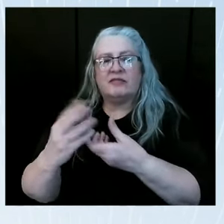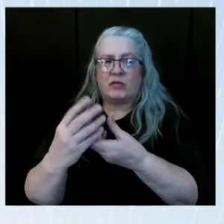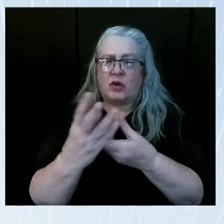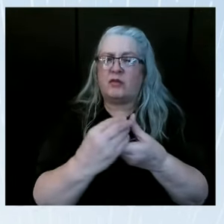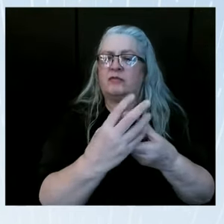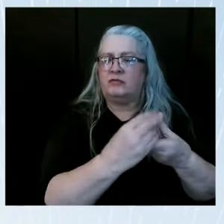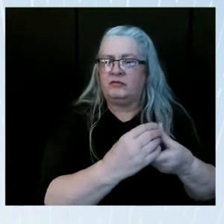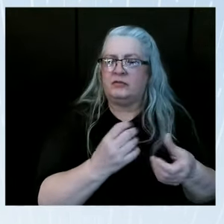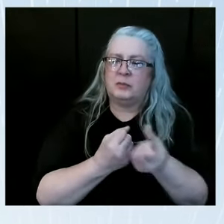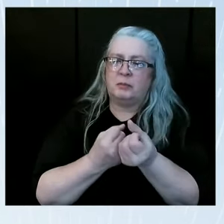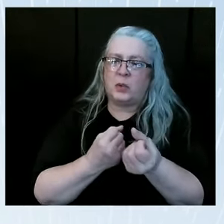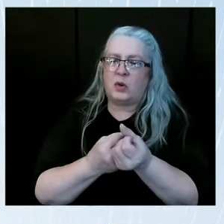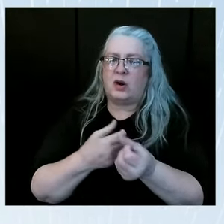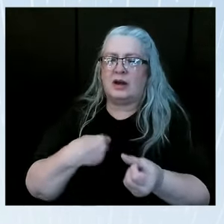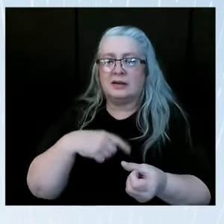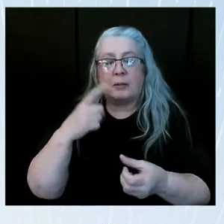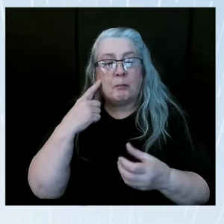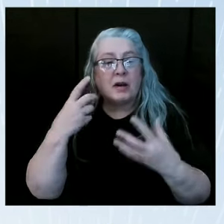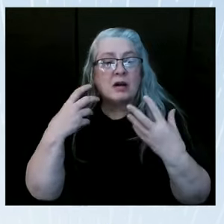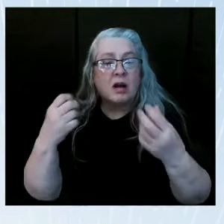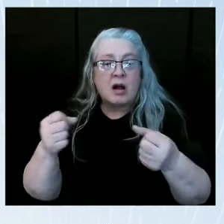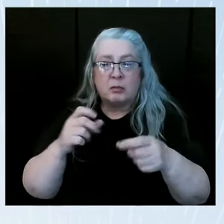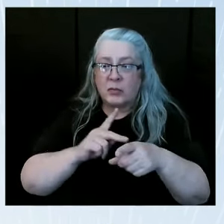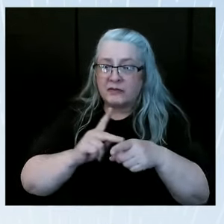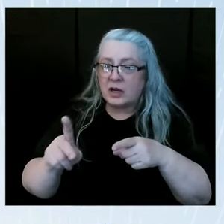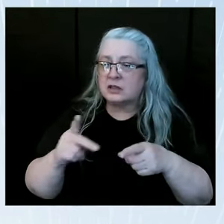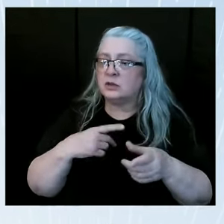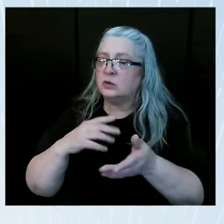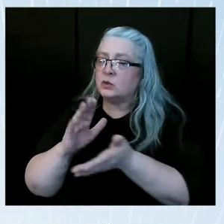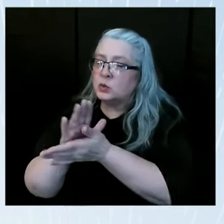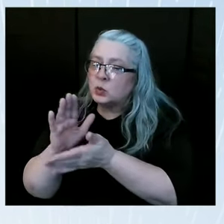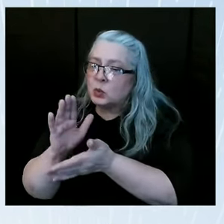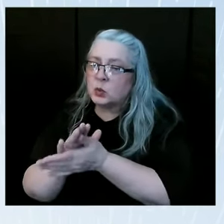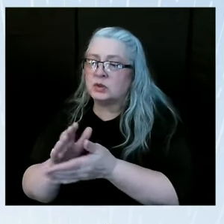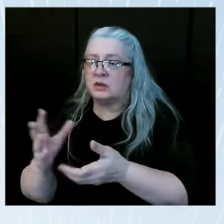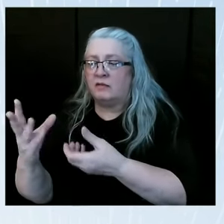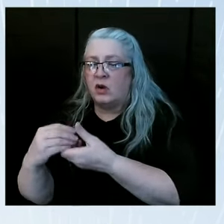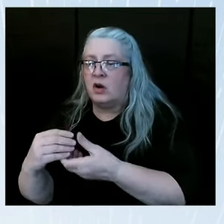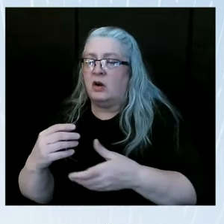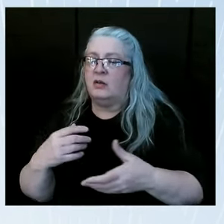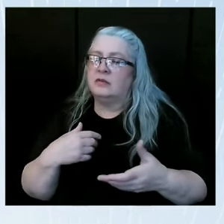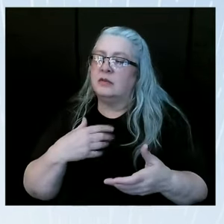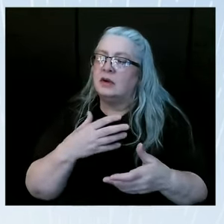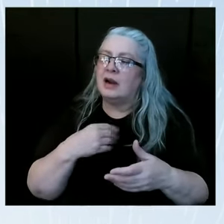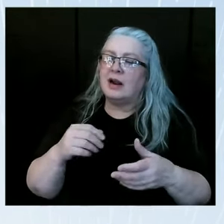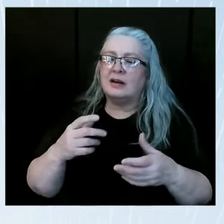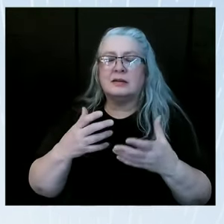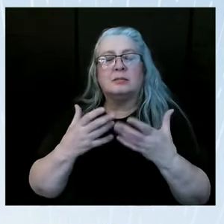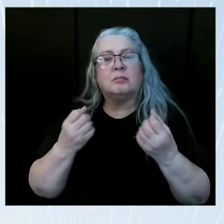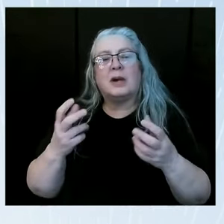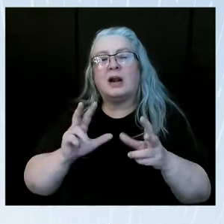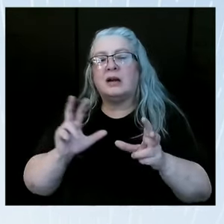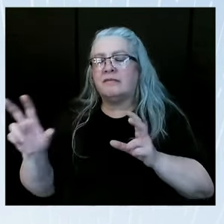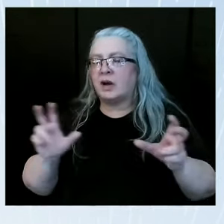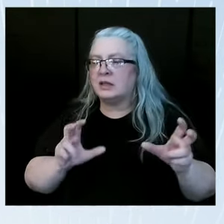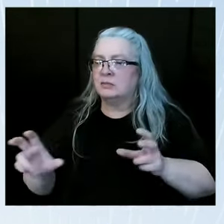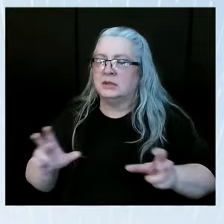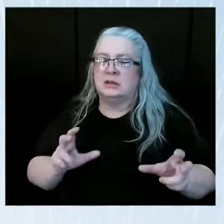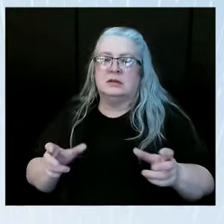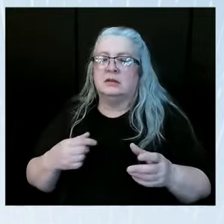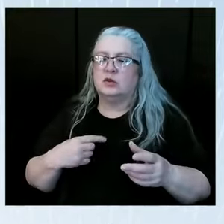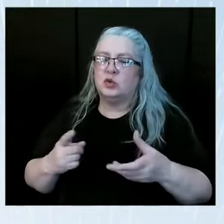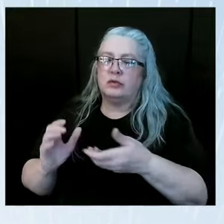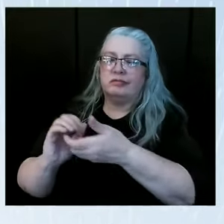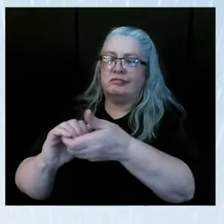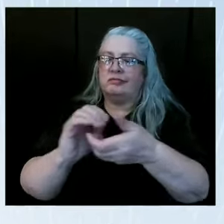with the huge investments that we're seeing, this major commitment to our students is going to help in that way too. And thank you, Secretary Blinken, for your leadership on